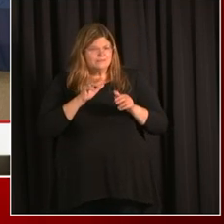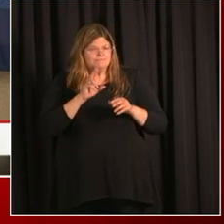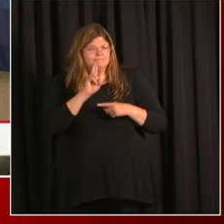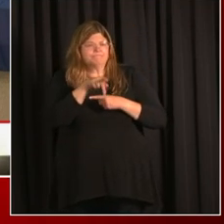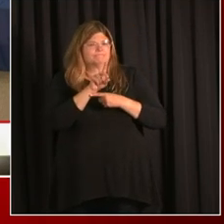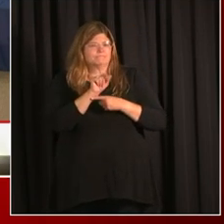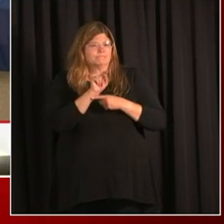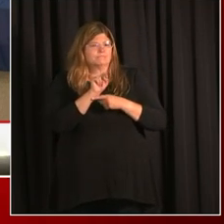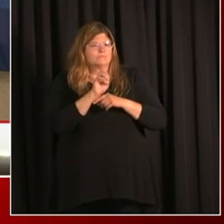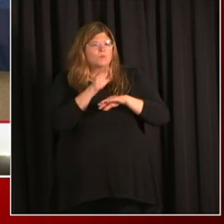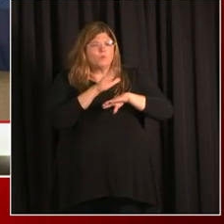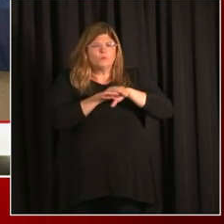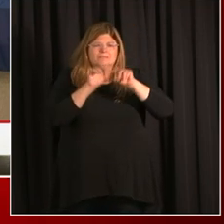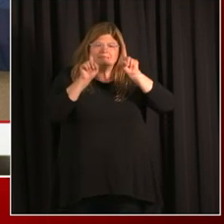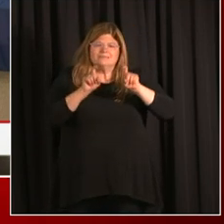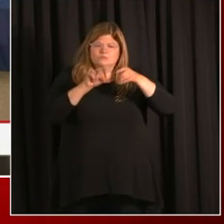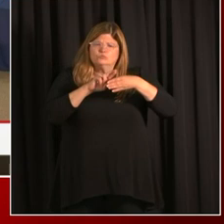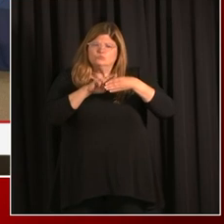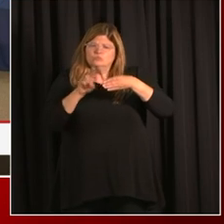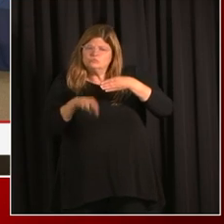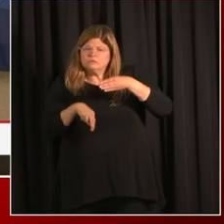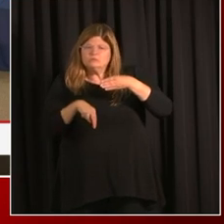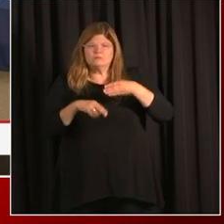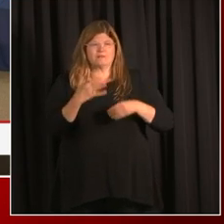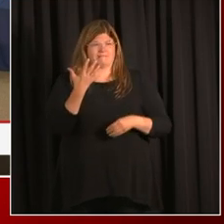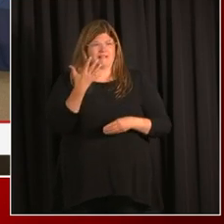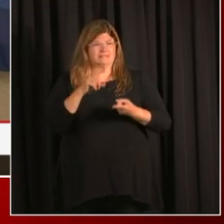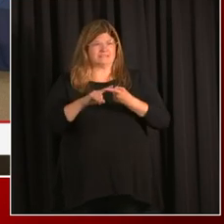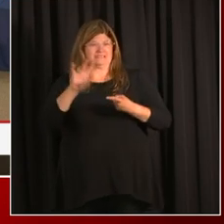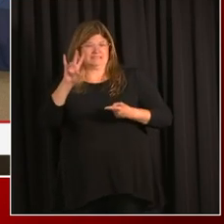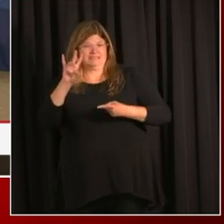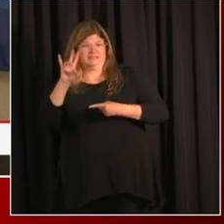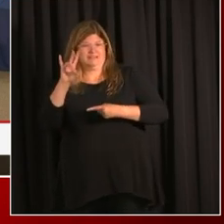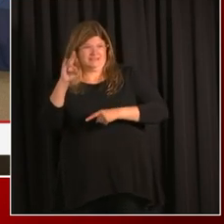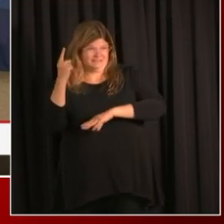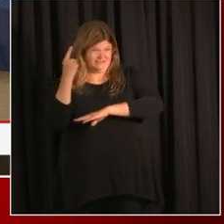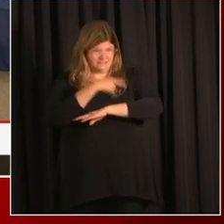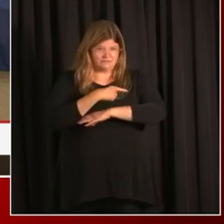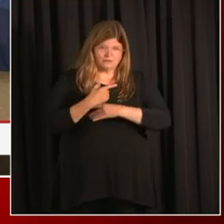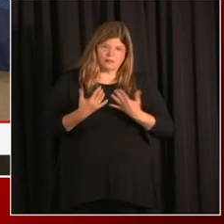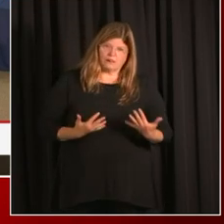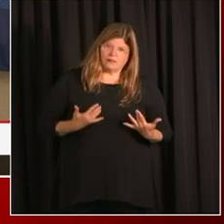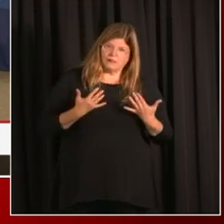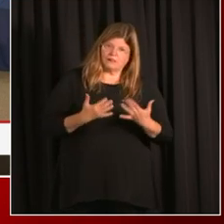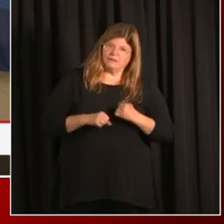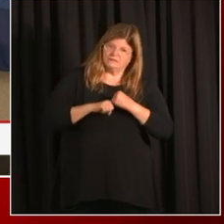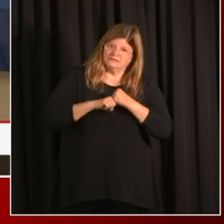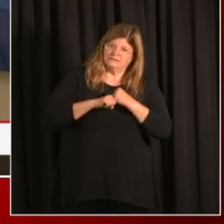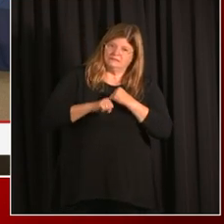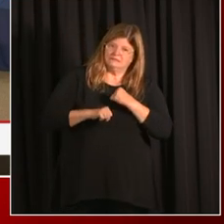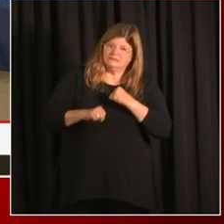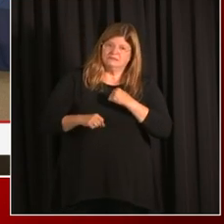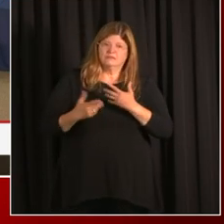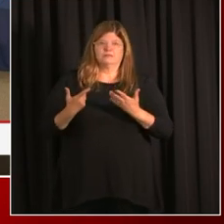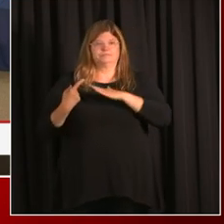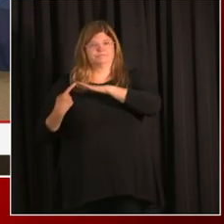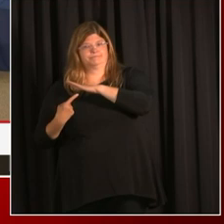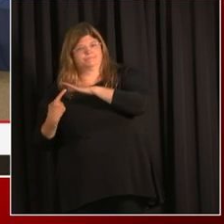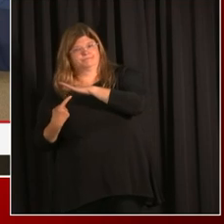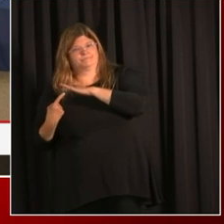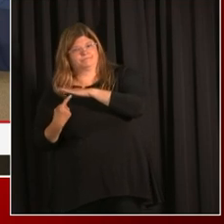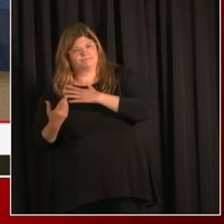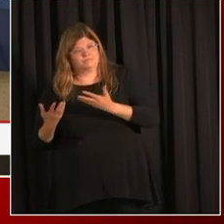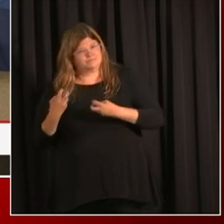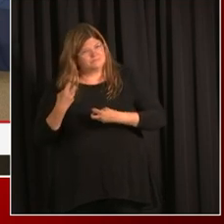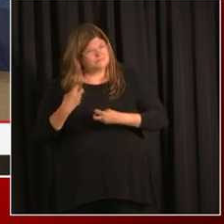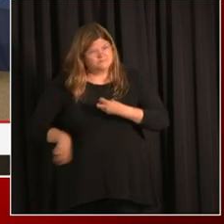7 days. And I know it advises you to self-isolate and whatnot while you're waiting for your test results. But containment is really